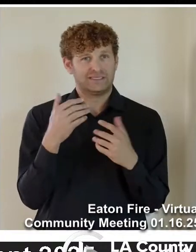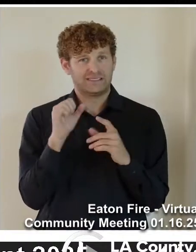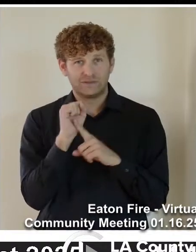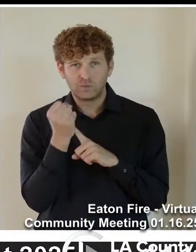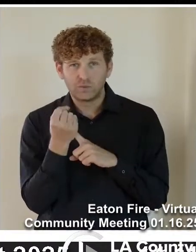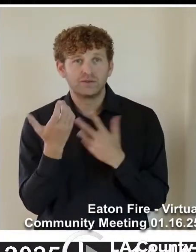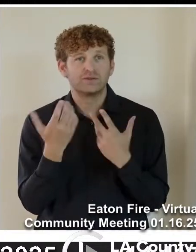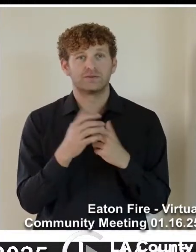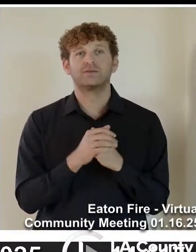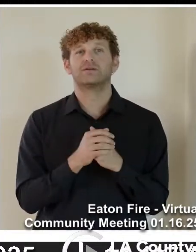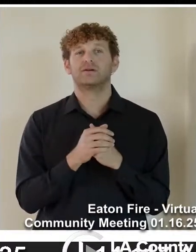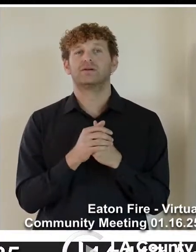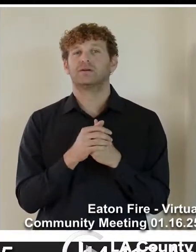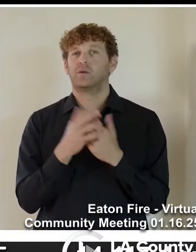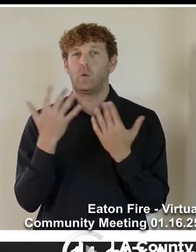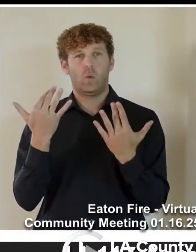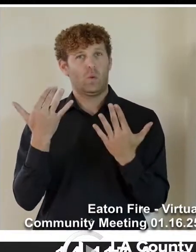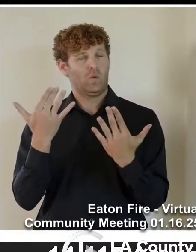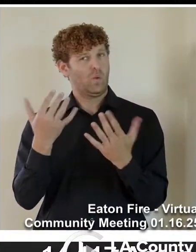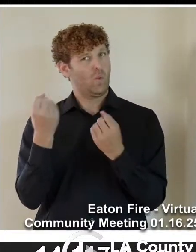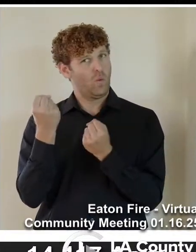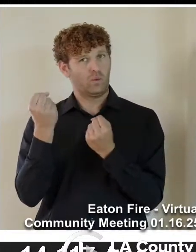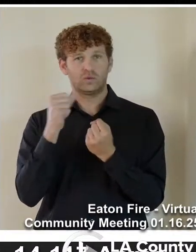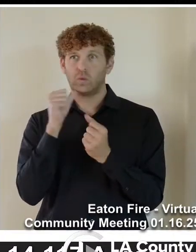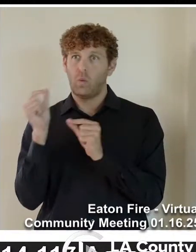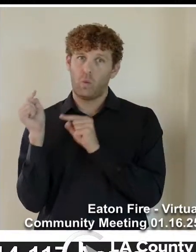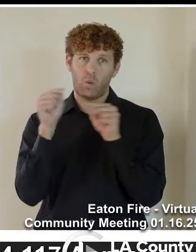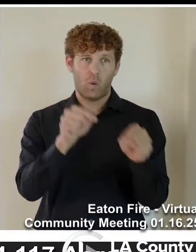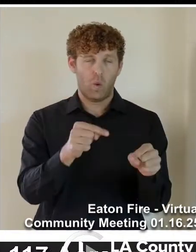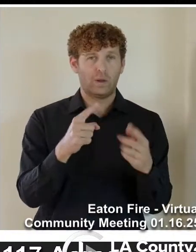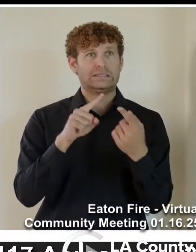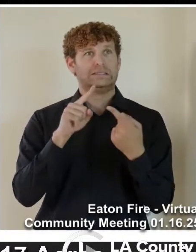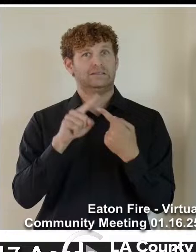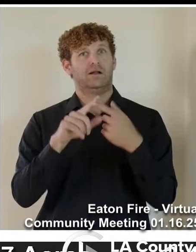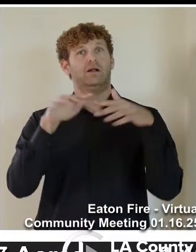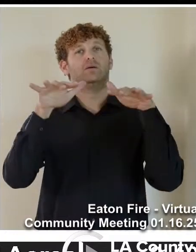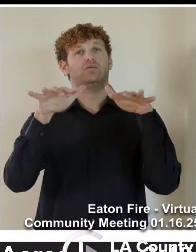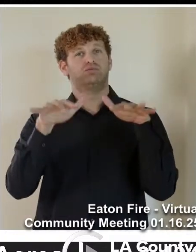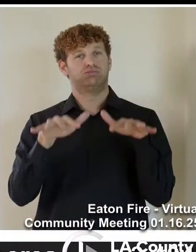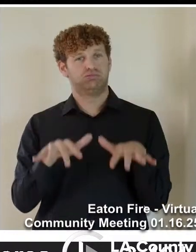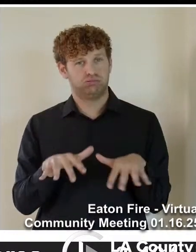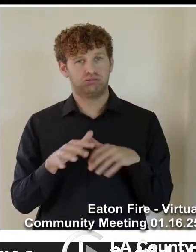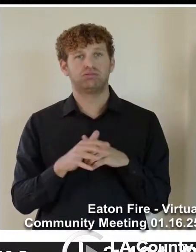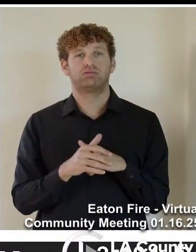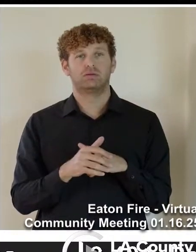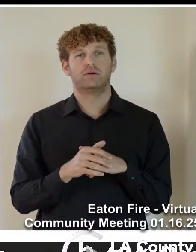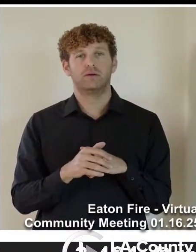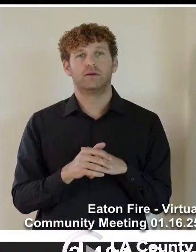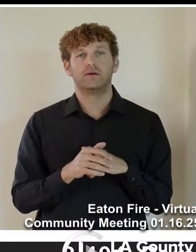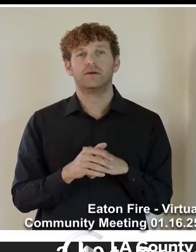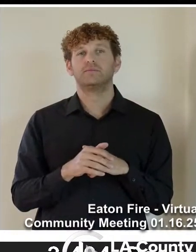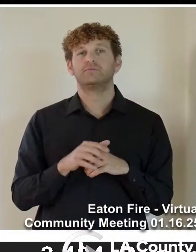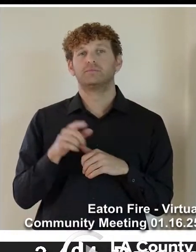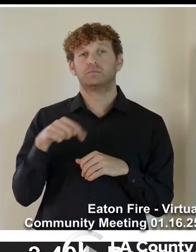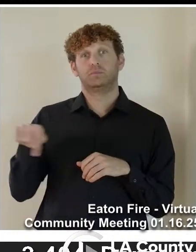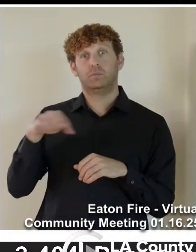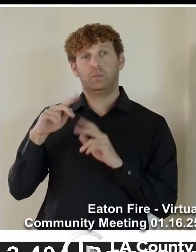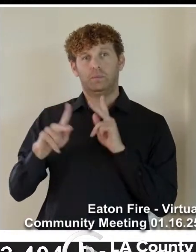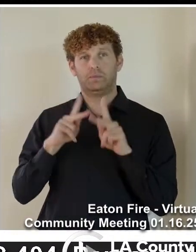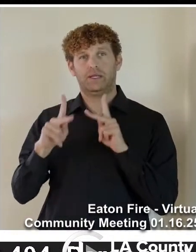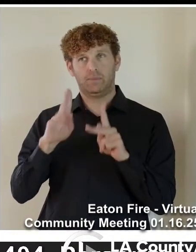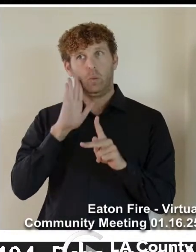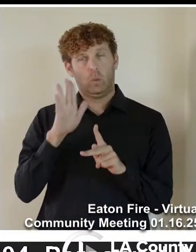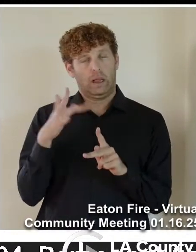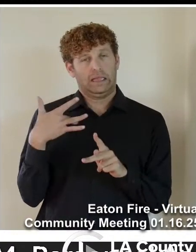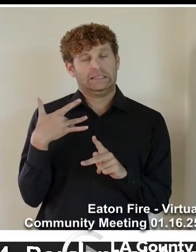of the components are kind of rested and settled and they've been cleared for the process. Those individuals will be exceptionally sensitive to the